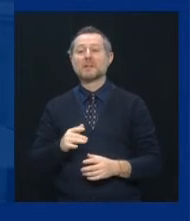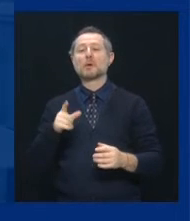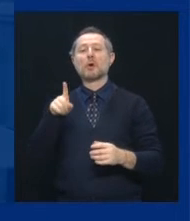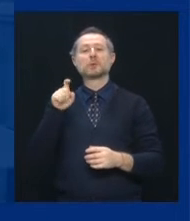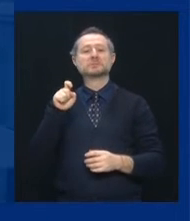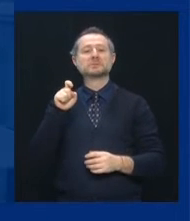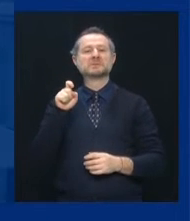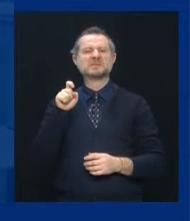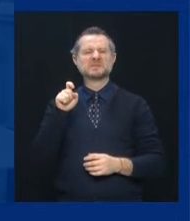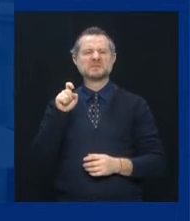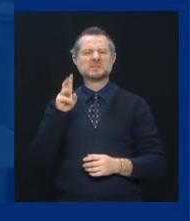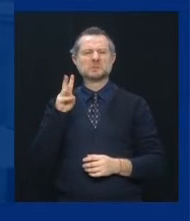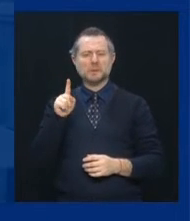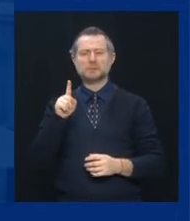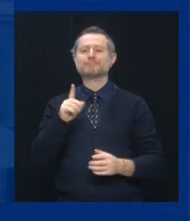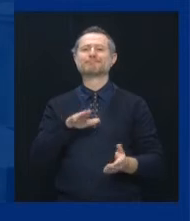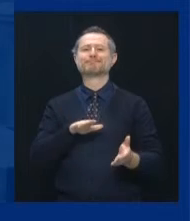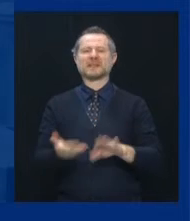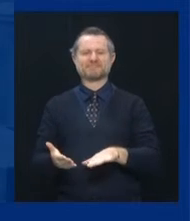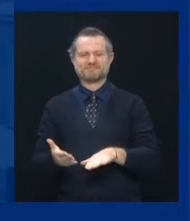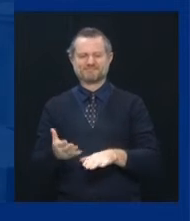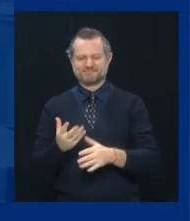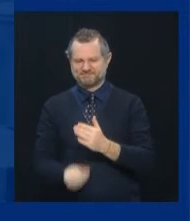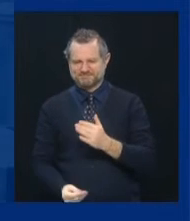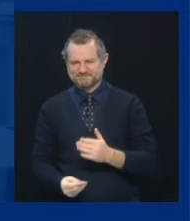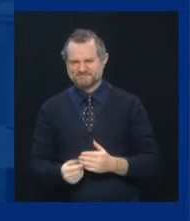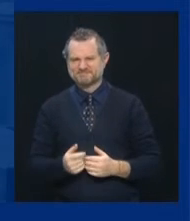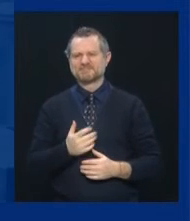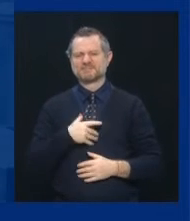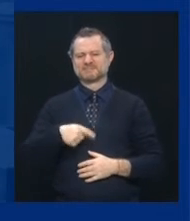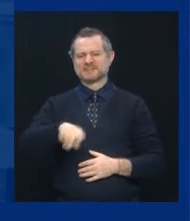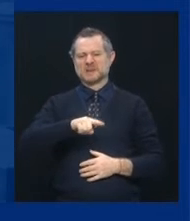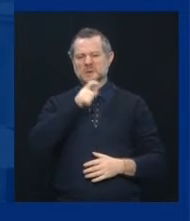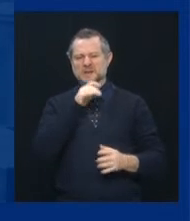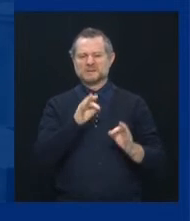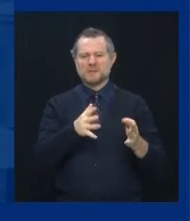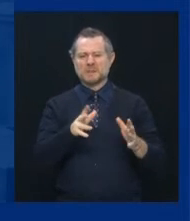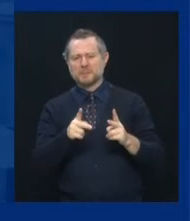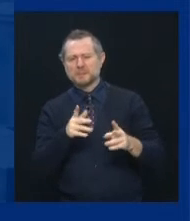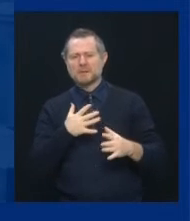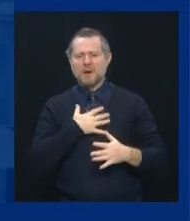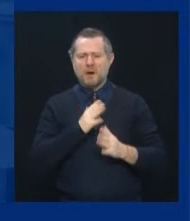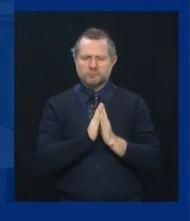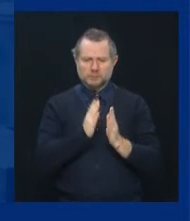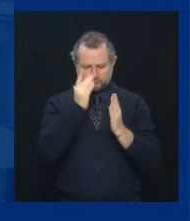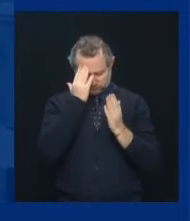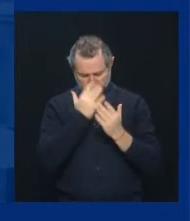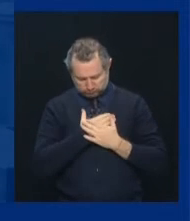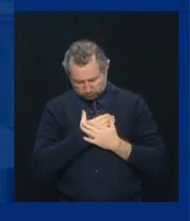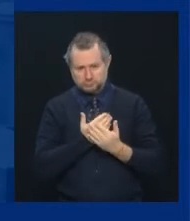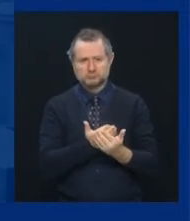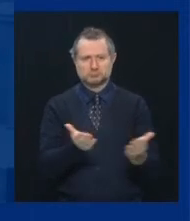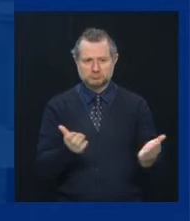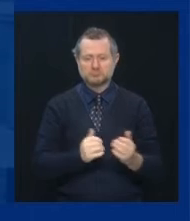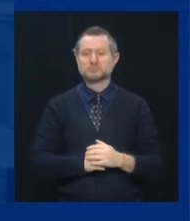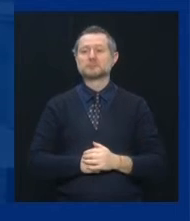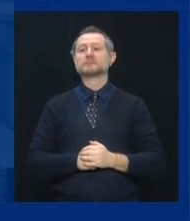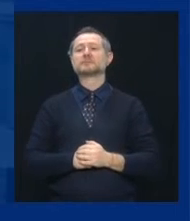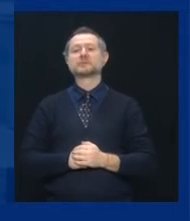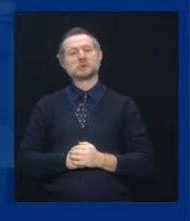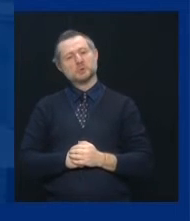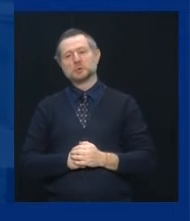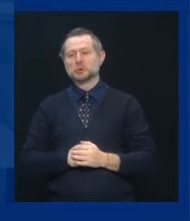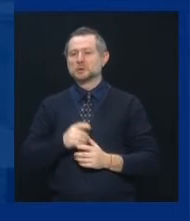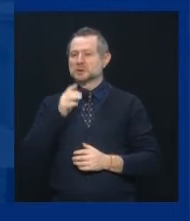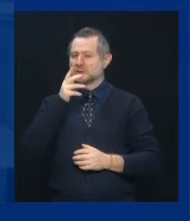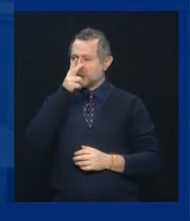161 deaths, and those people and their families are in our thoughts and prayers. Terrible way to start the new